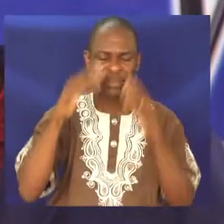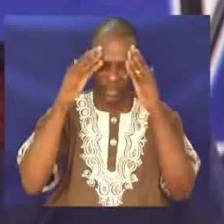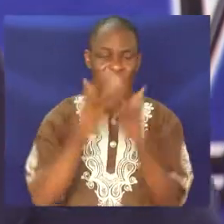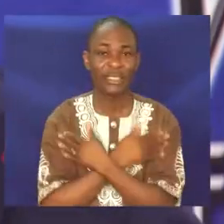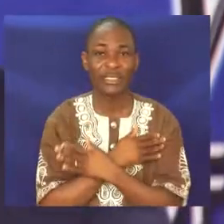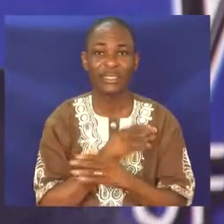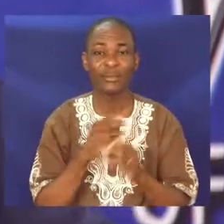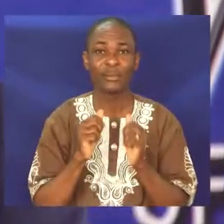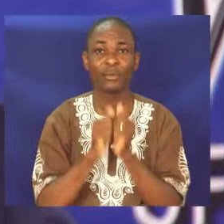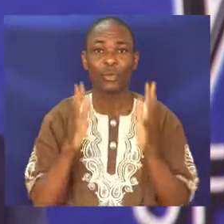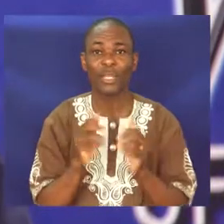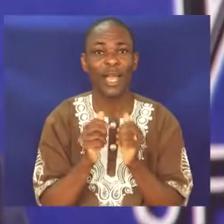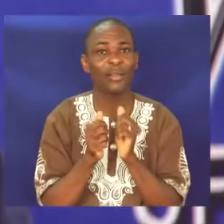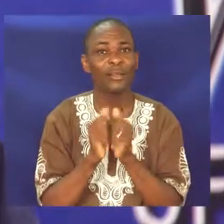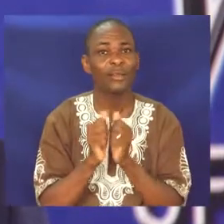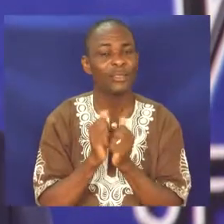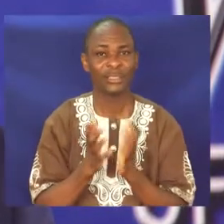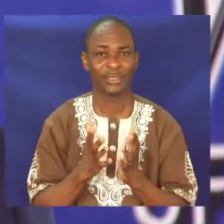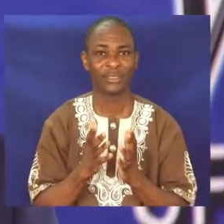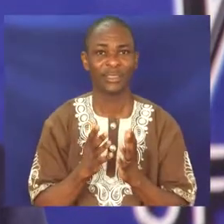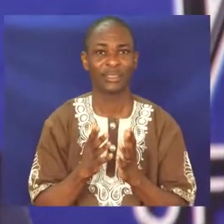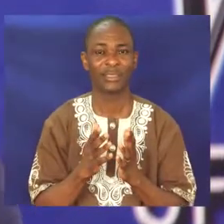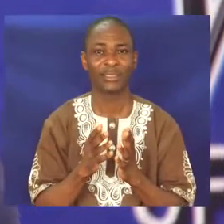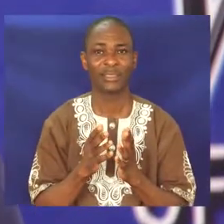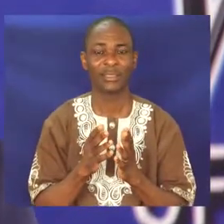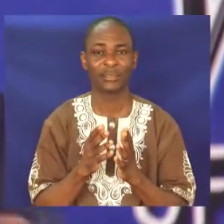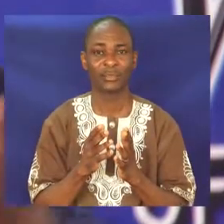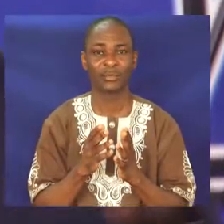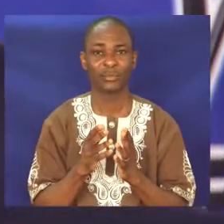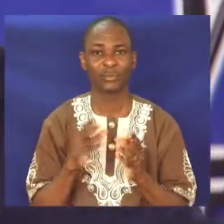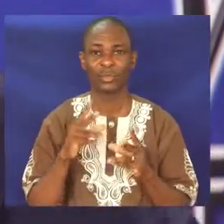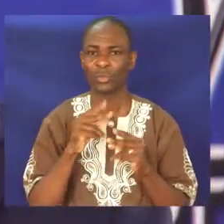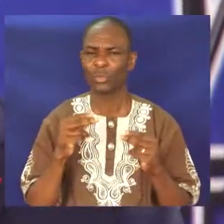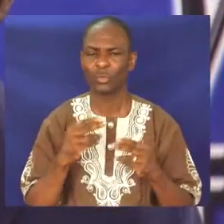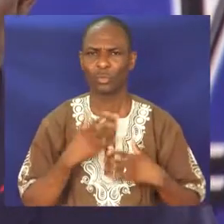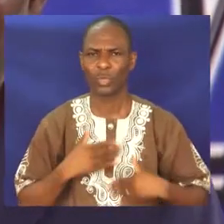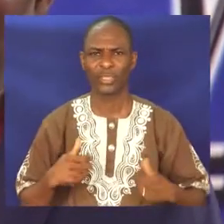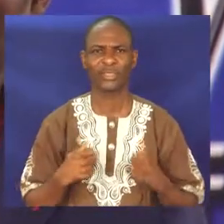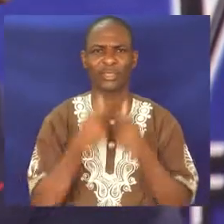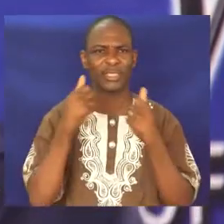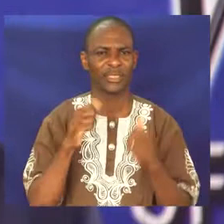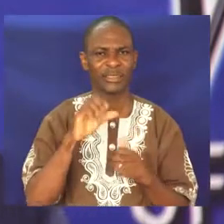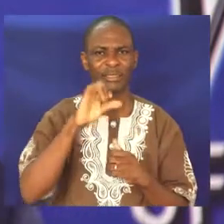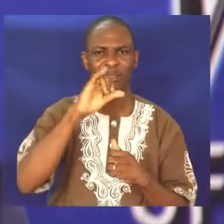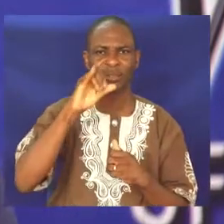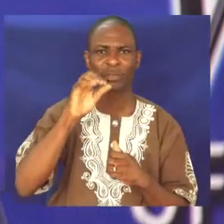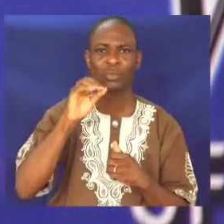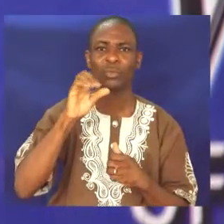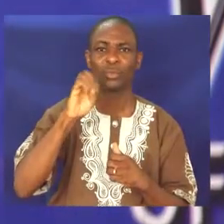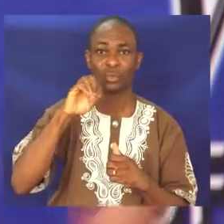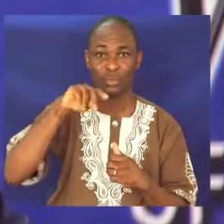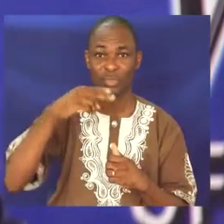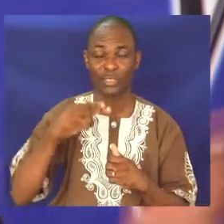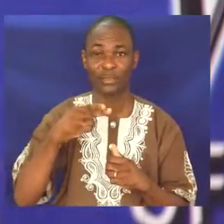without any contest ya nto aba ma no ono obi a ni hu aprepre na onyame mre no na